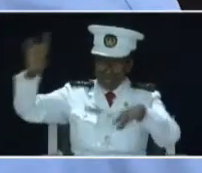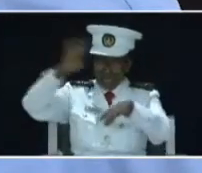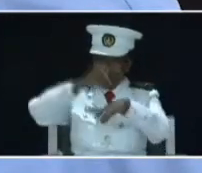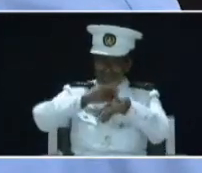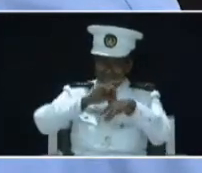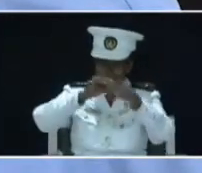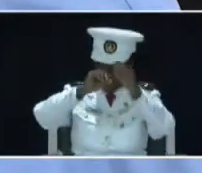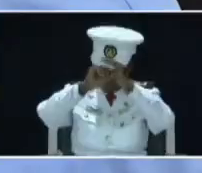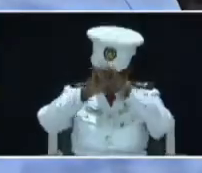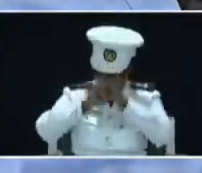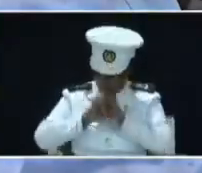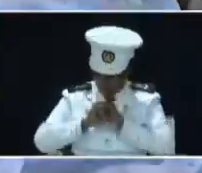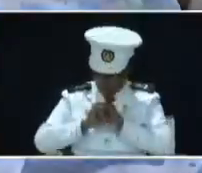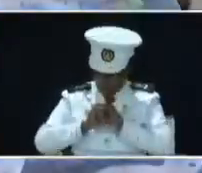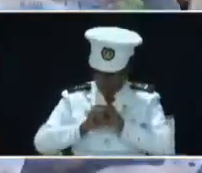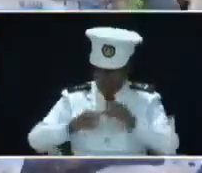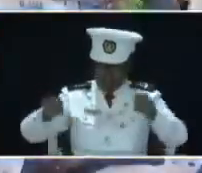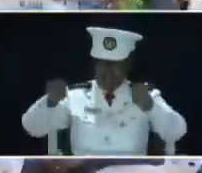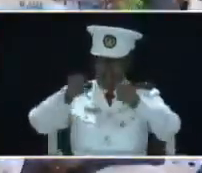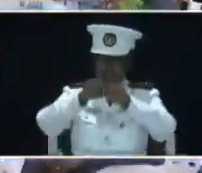Hallelujah.